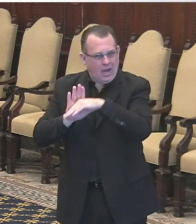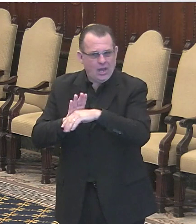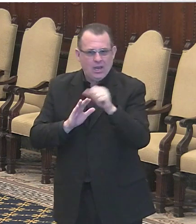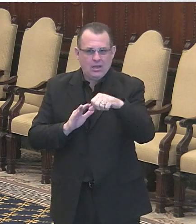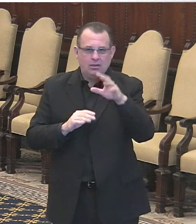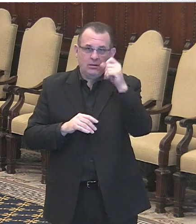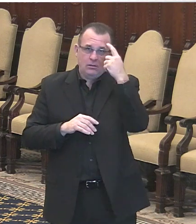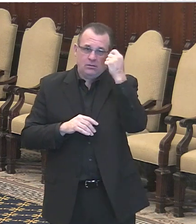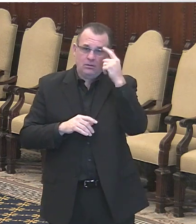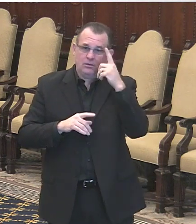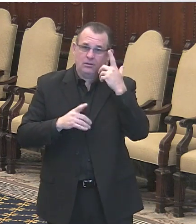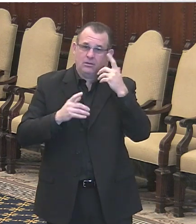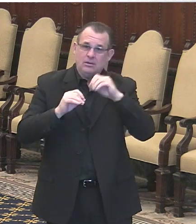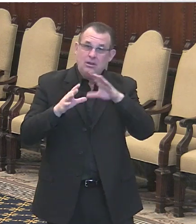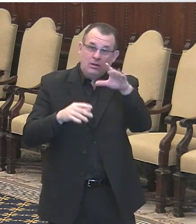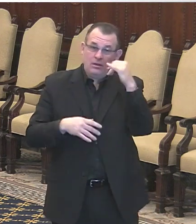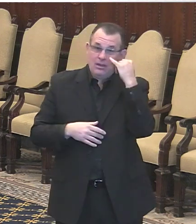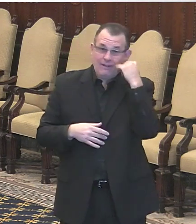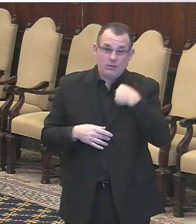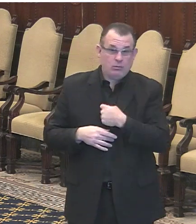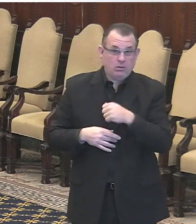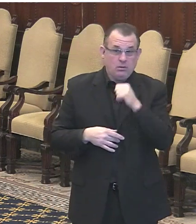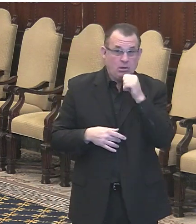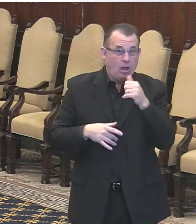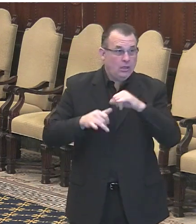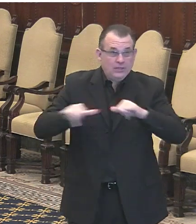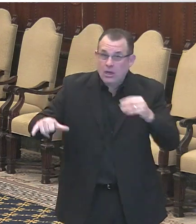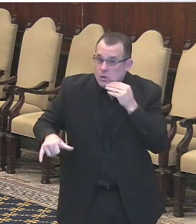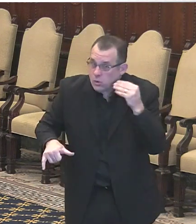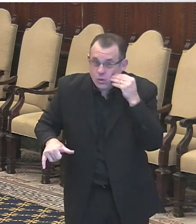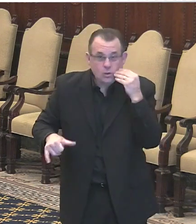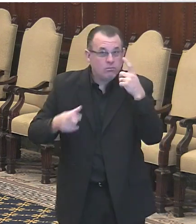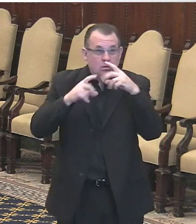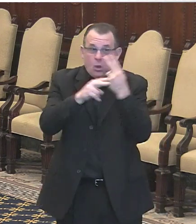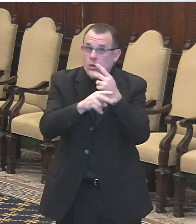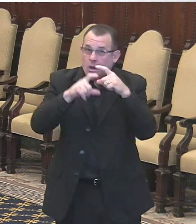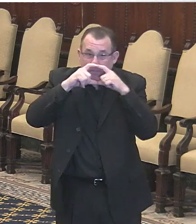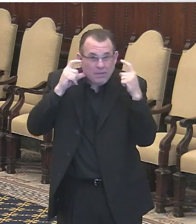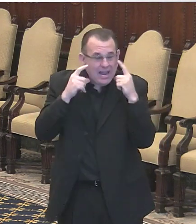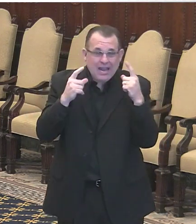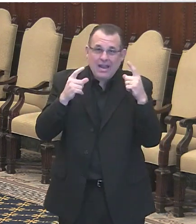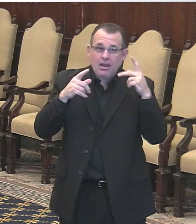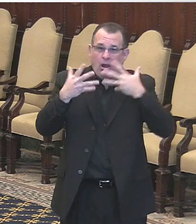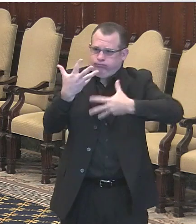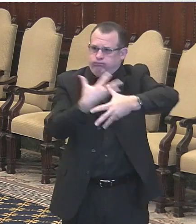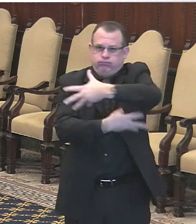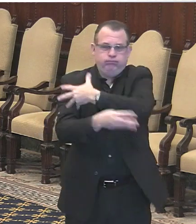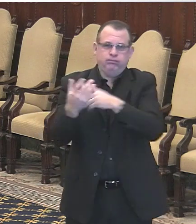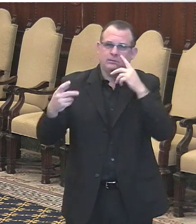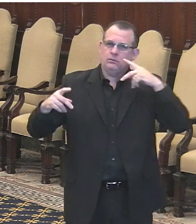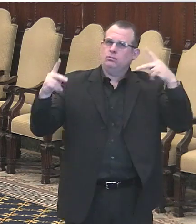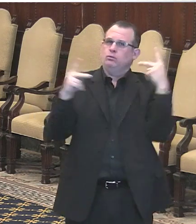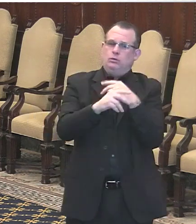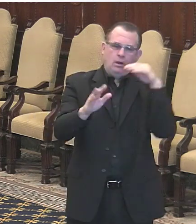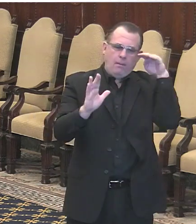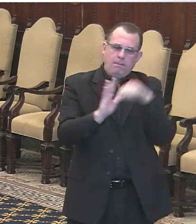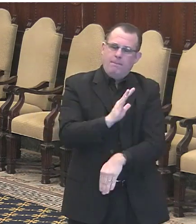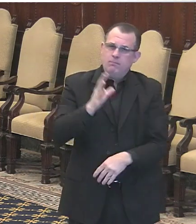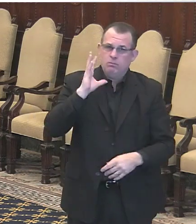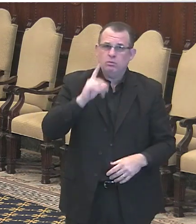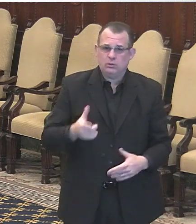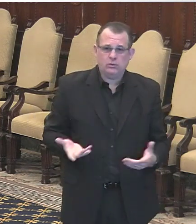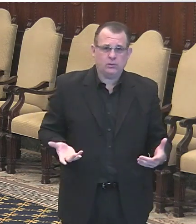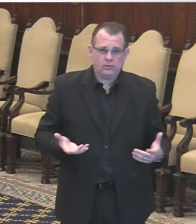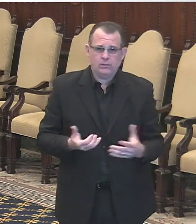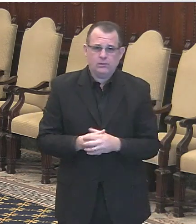now, deaths would have been far, far higher. The people at the Drexel Urban Health Collaborative, using a model developed by other researchers,